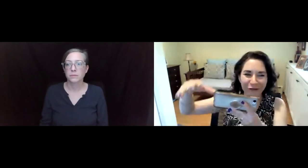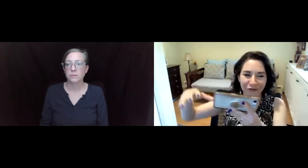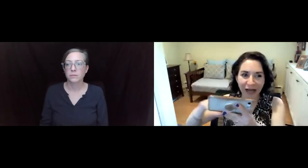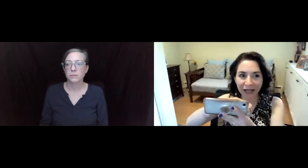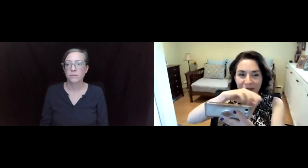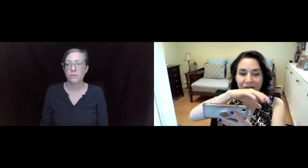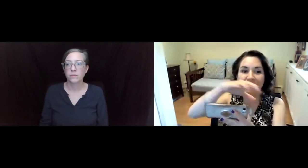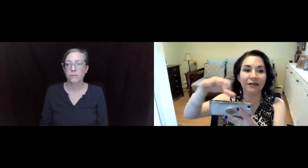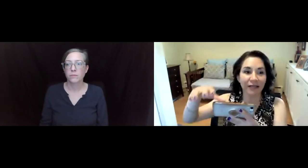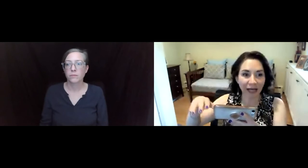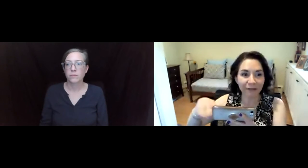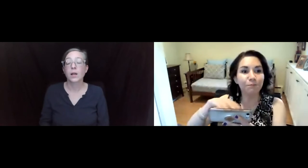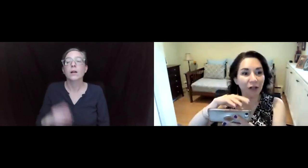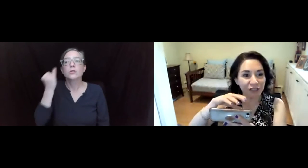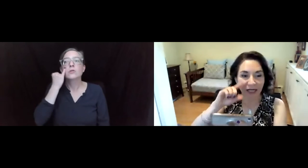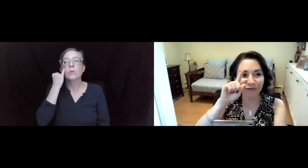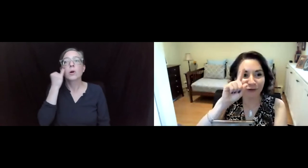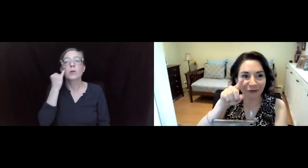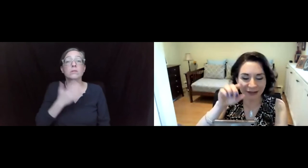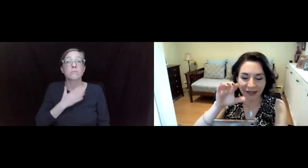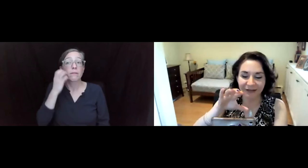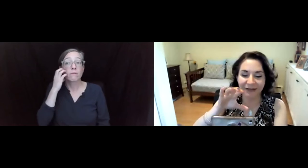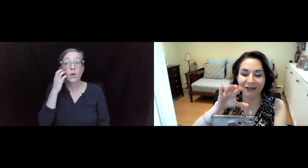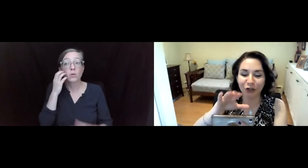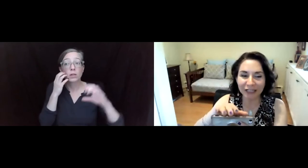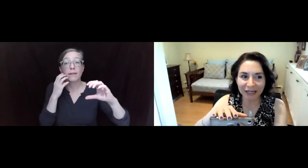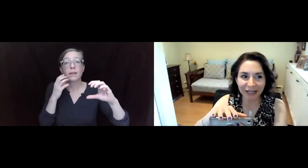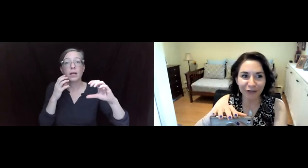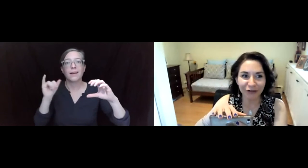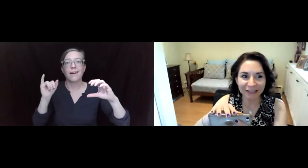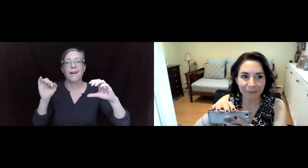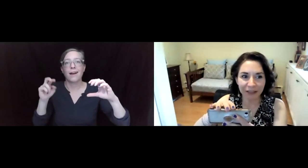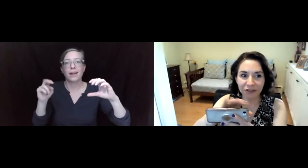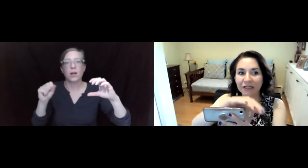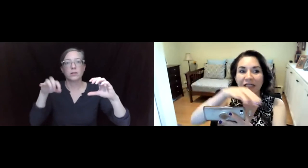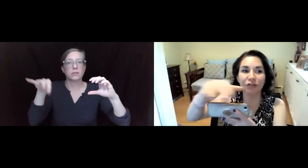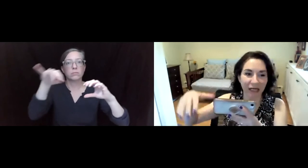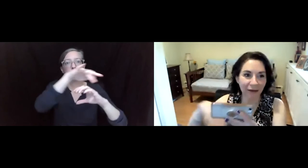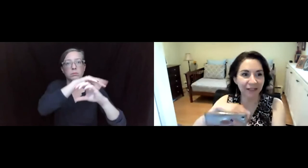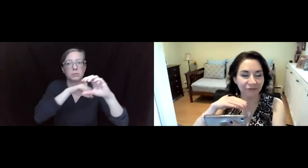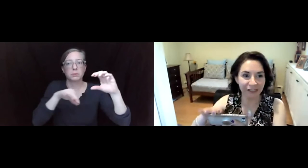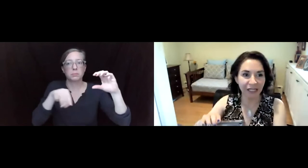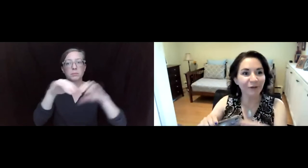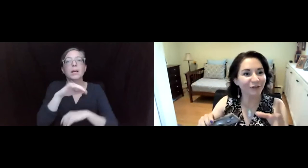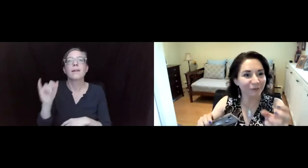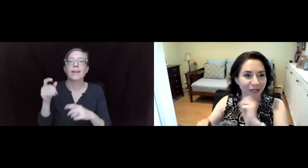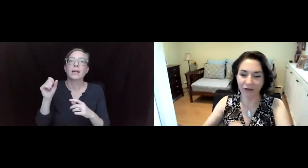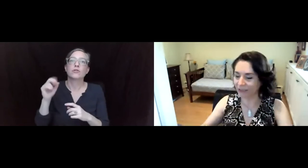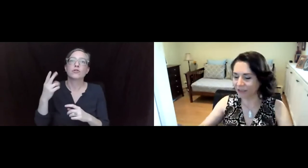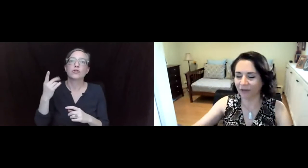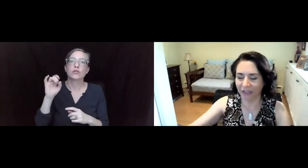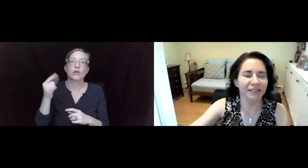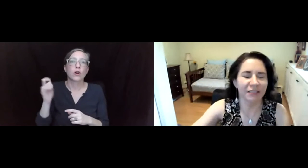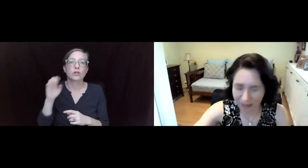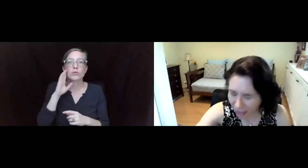the cloud of ions. That bulk charge for that non-linear electrophoresis depends on is going to have a different shape if the particle is